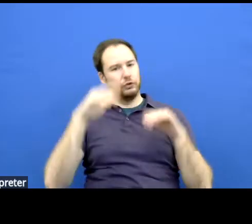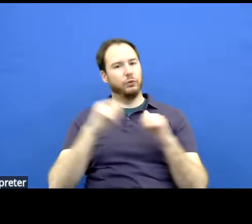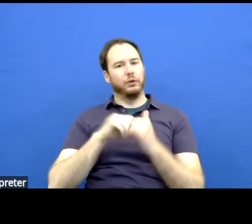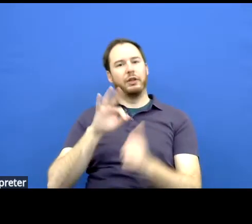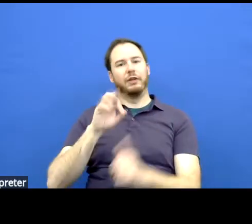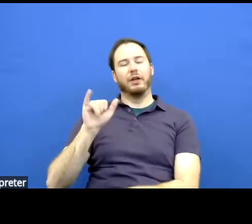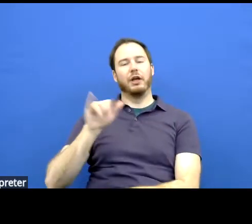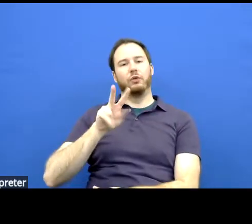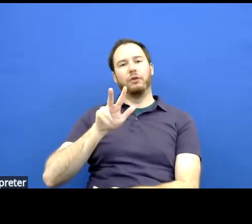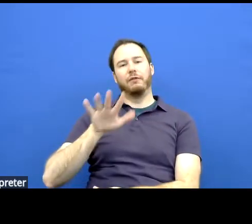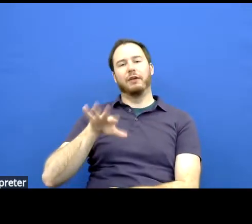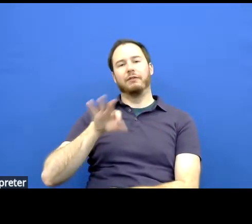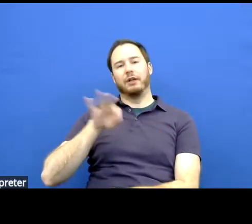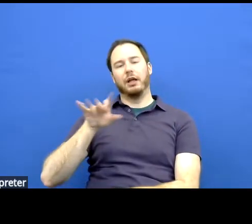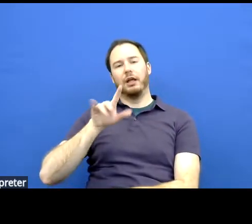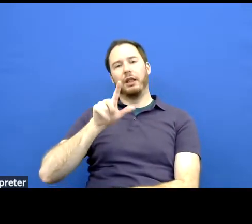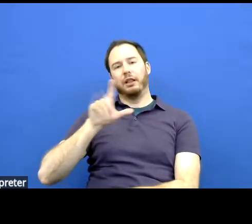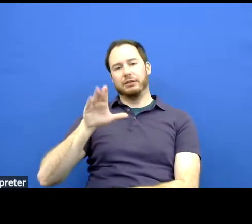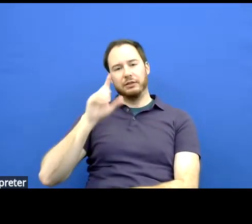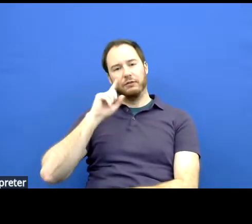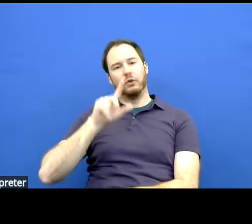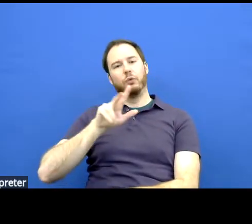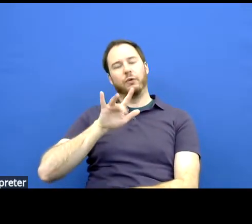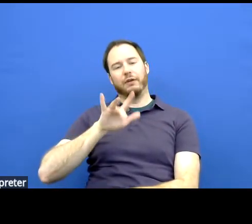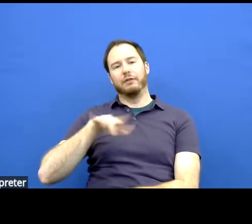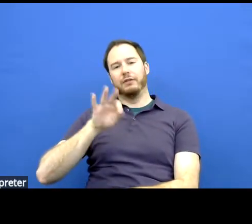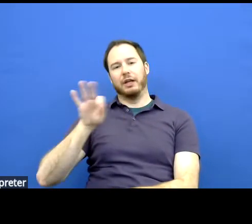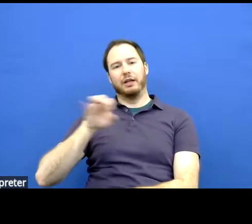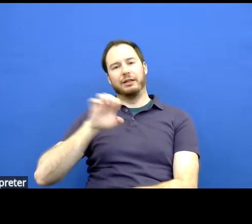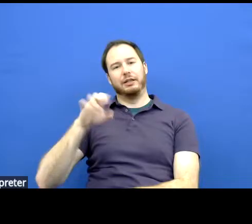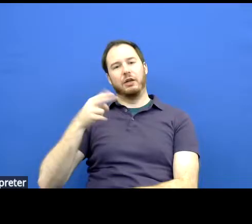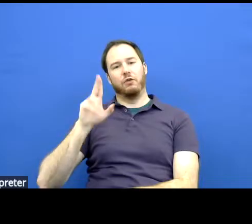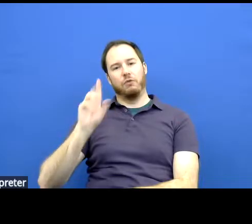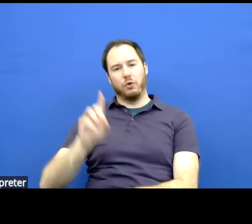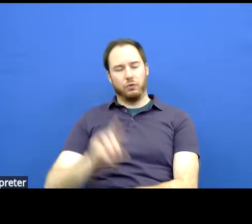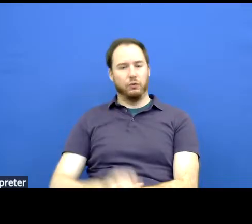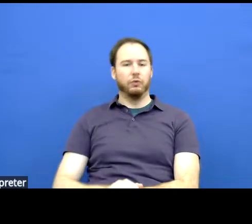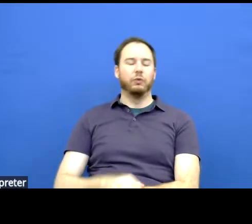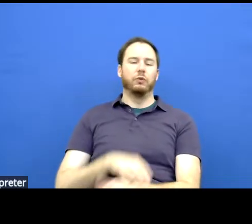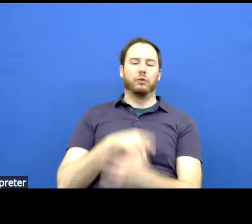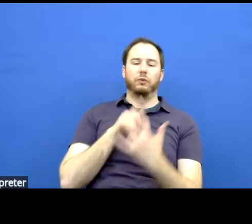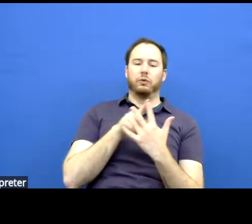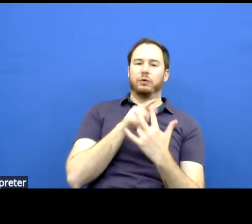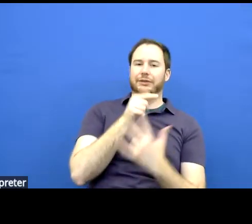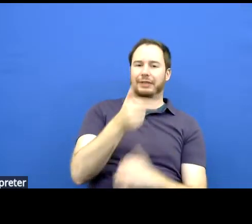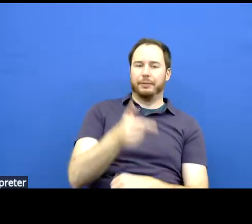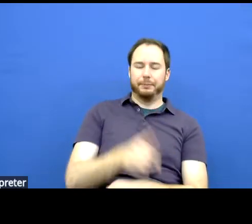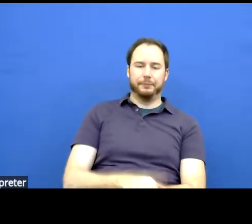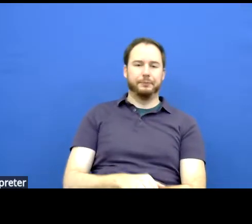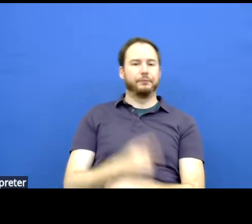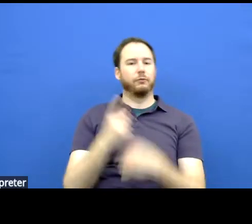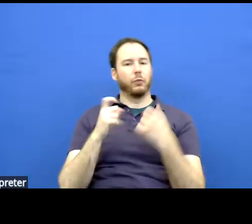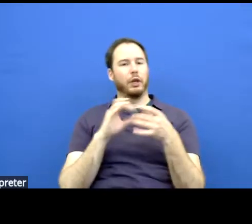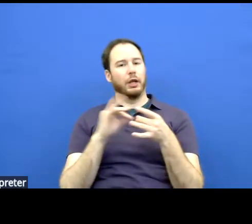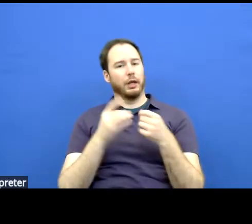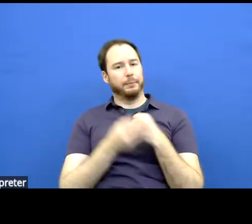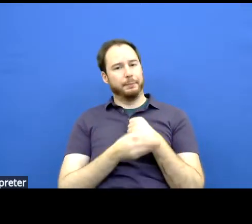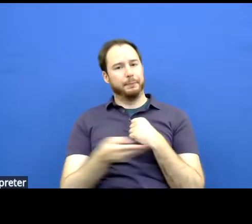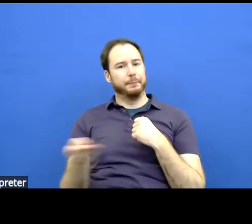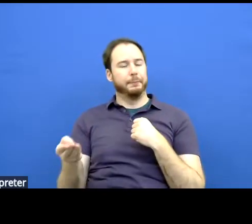2599 LLC for 2599 East Henrietta Road. Second. Any questions,